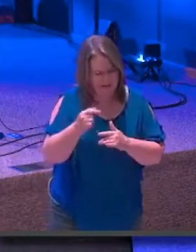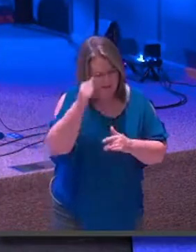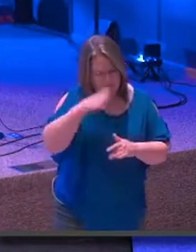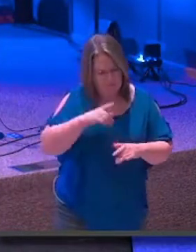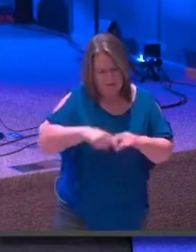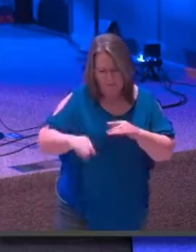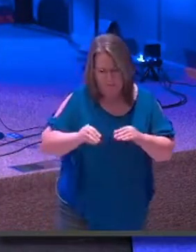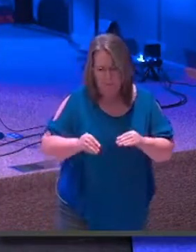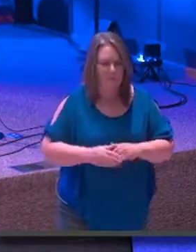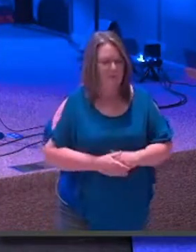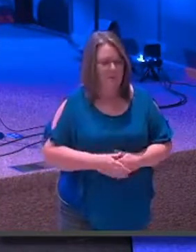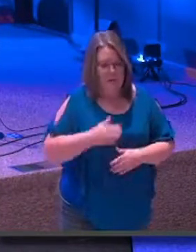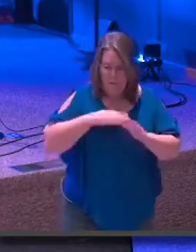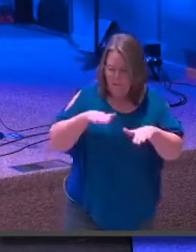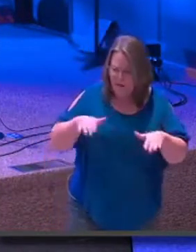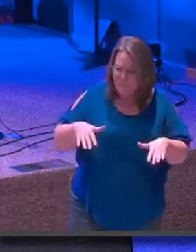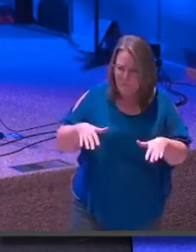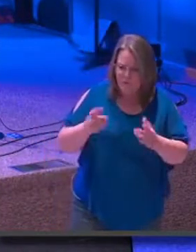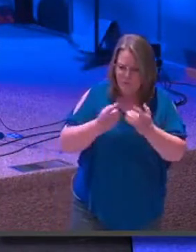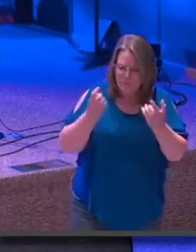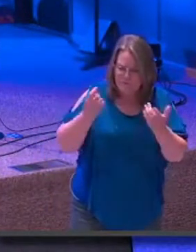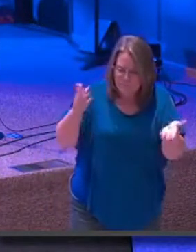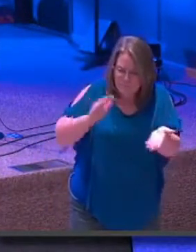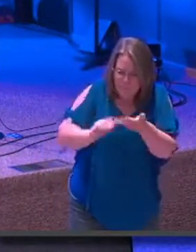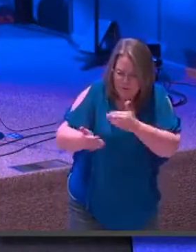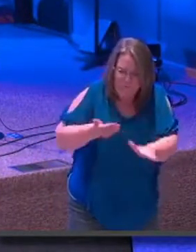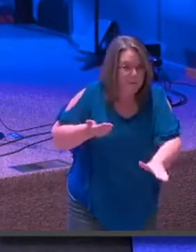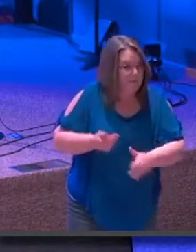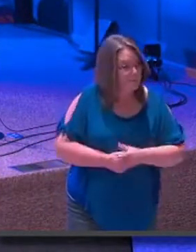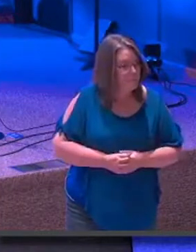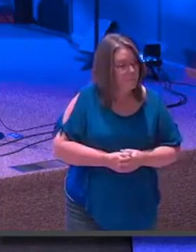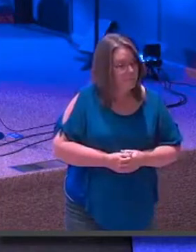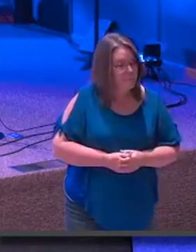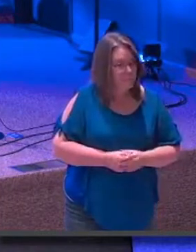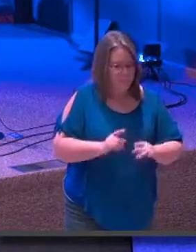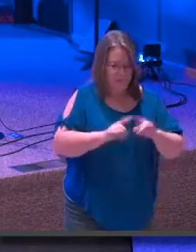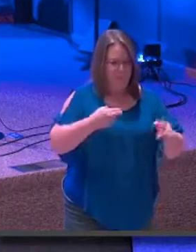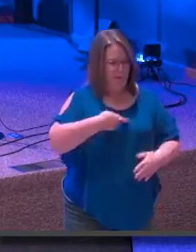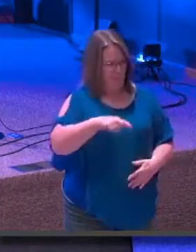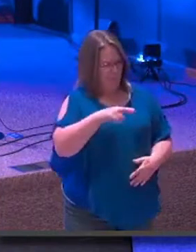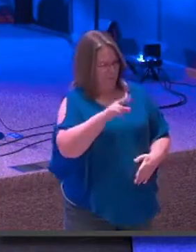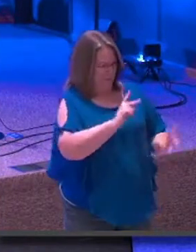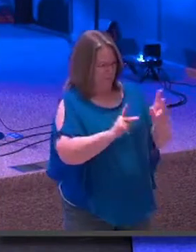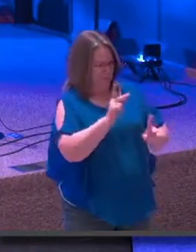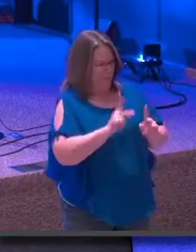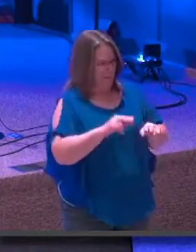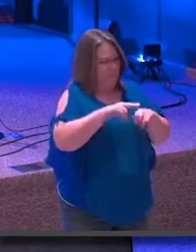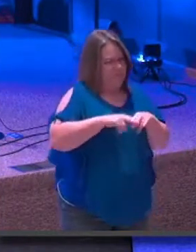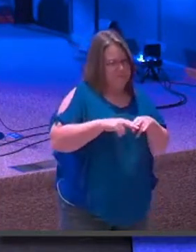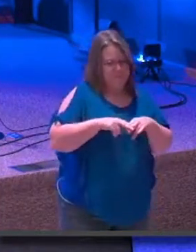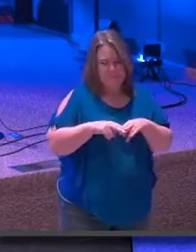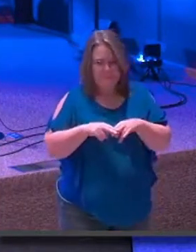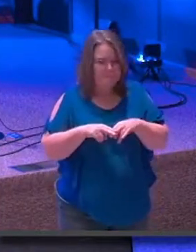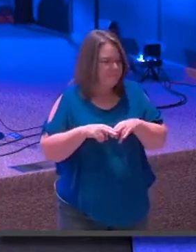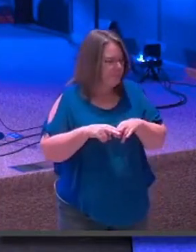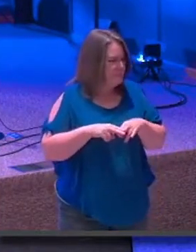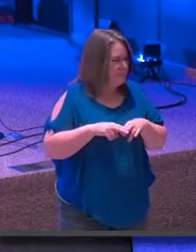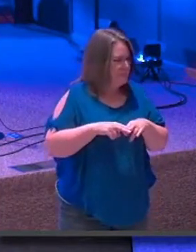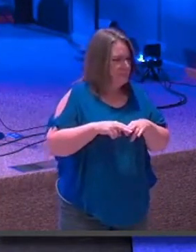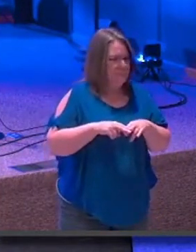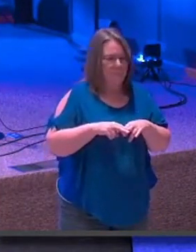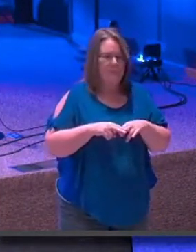"My child, your sins are forgiven." But the religious folks who were sitting around got mad. But